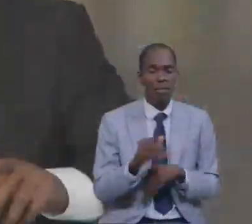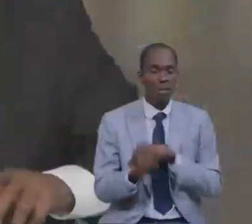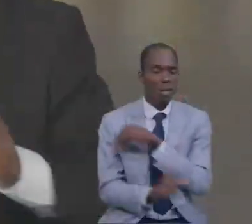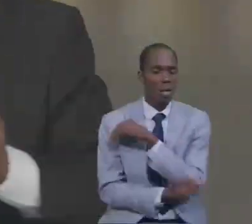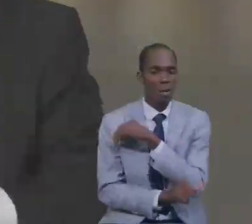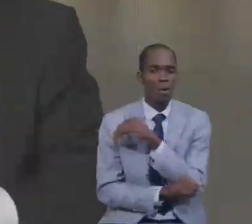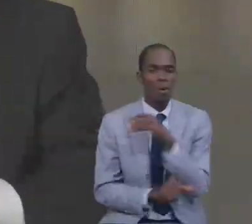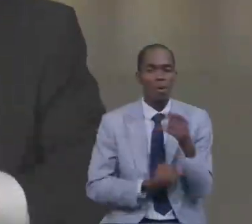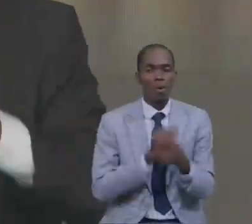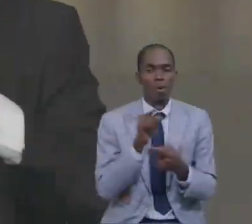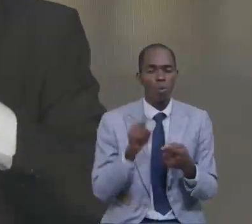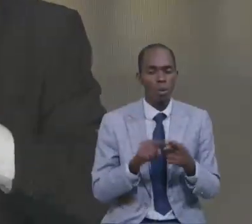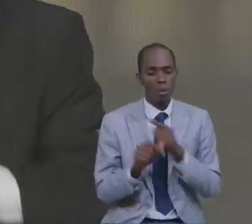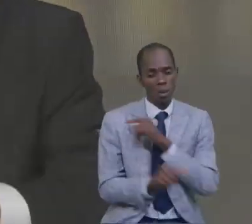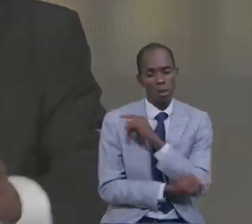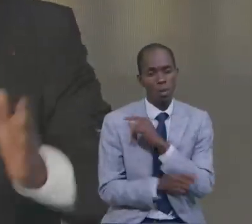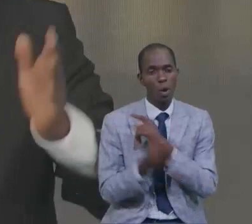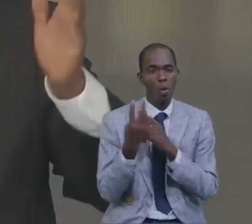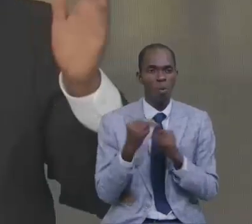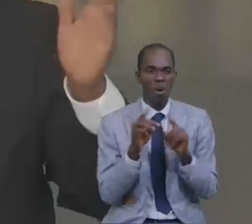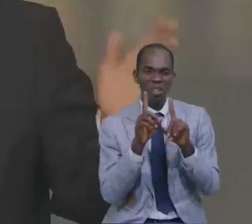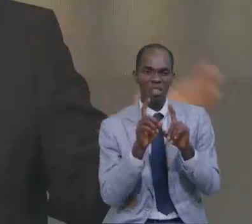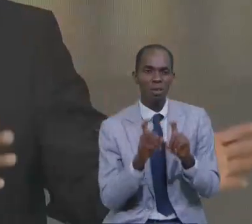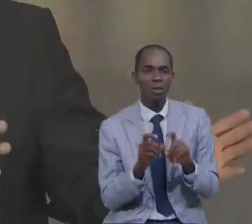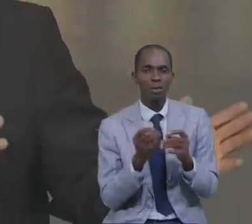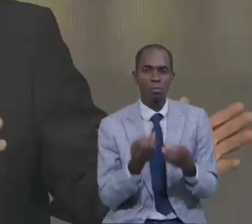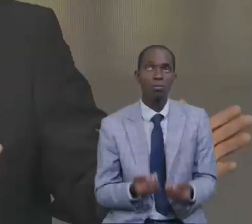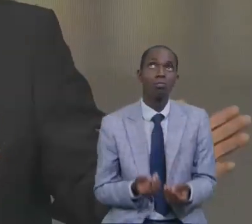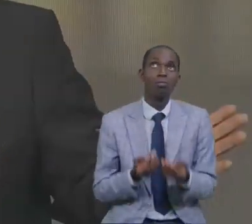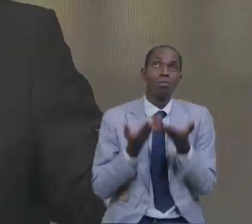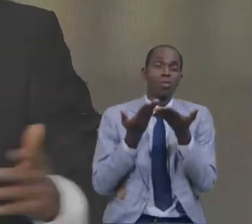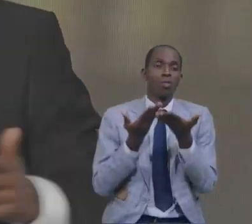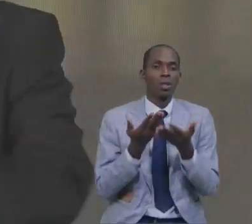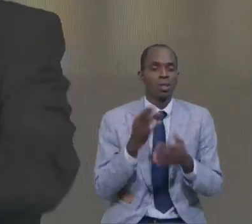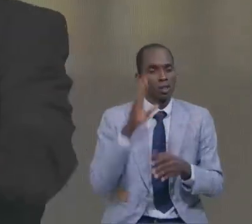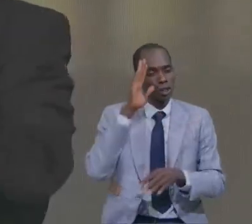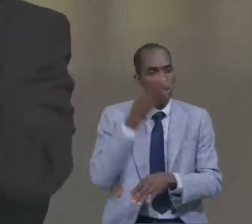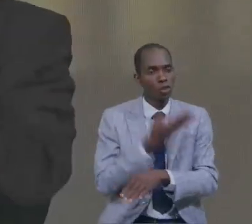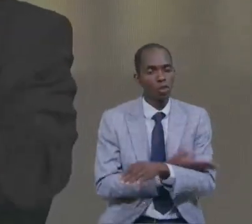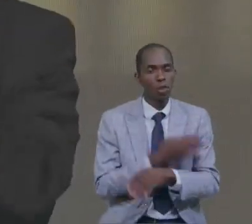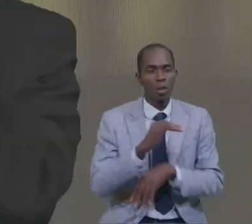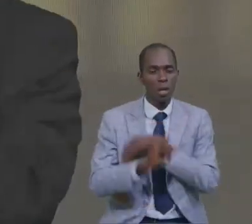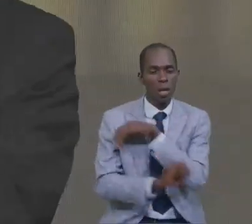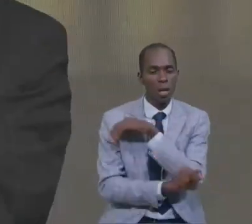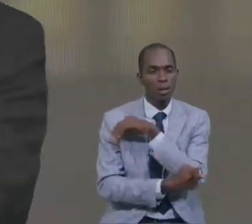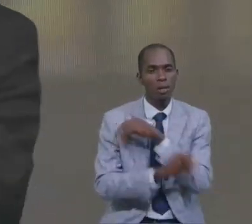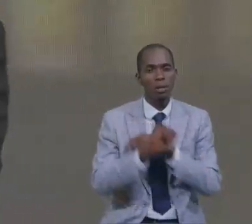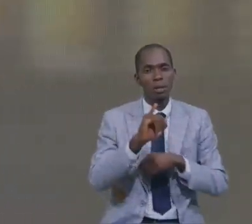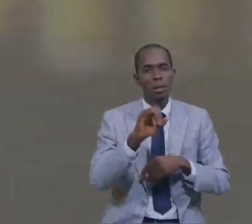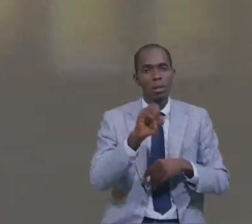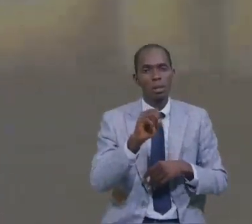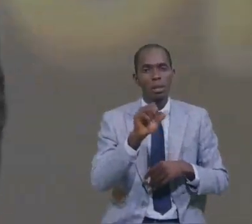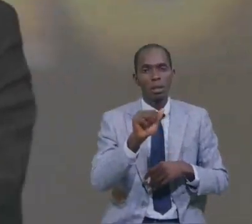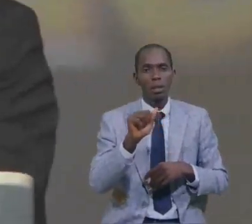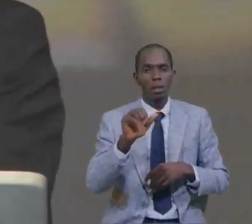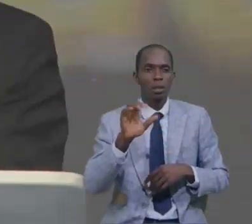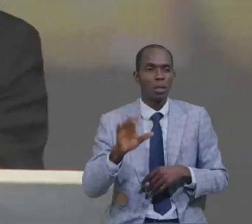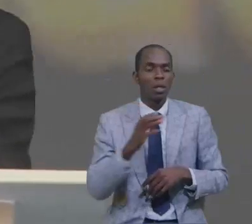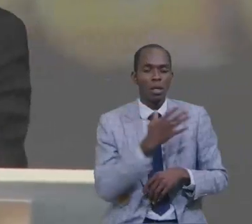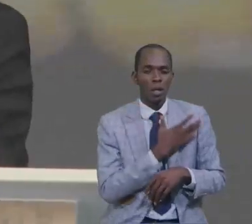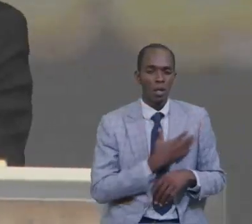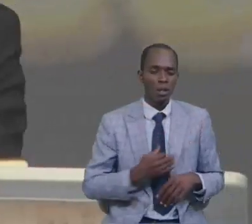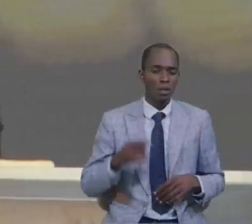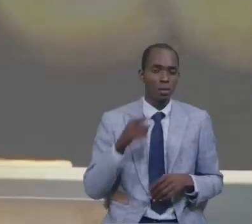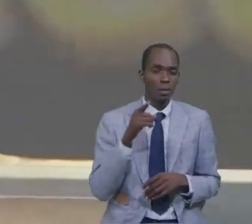he that had received the promises offered up his